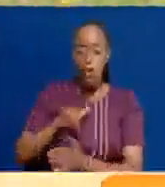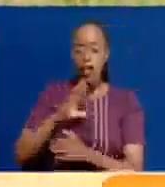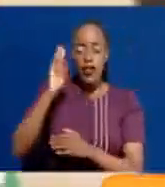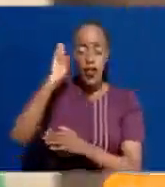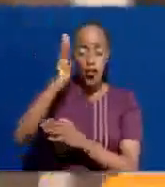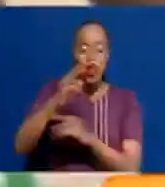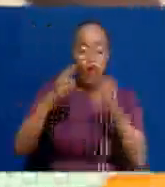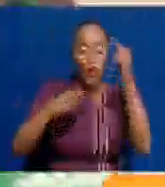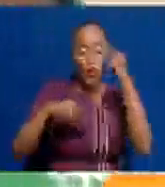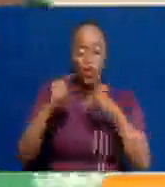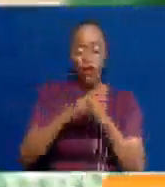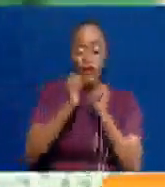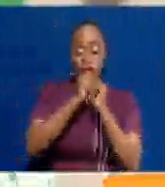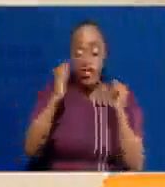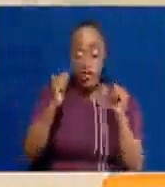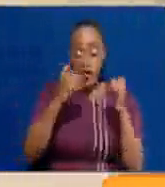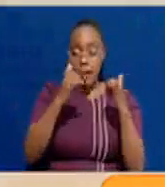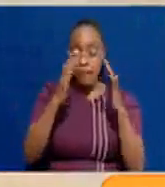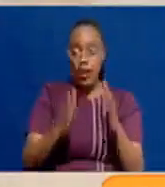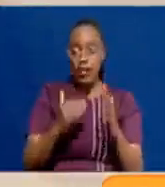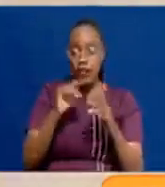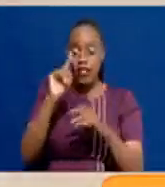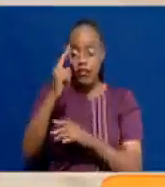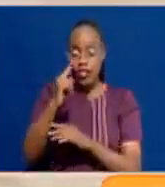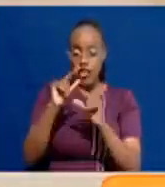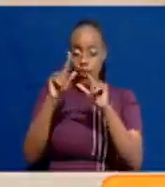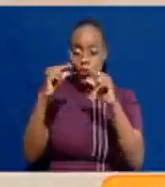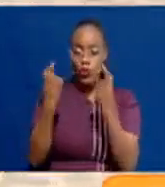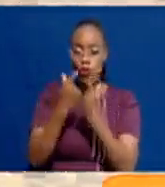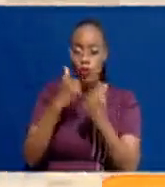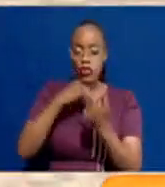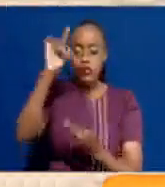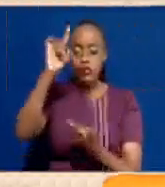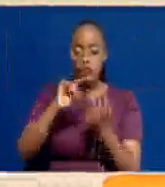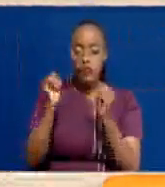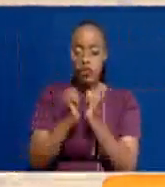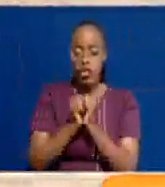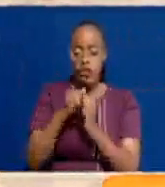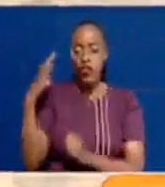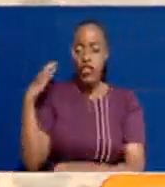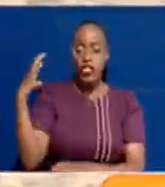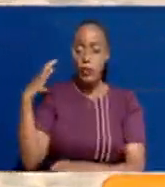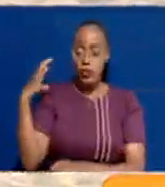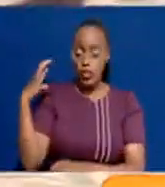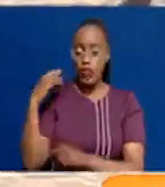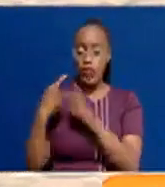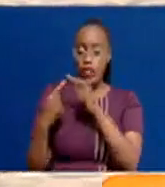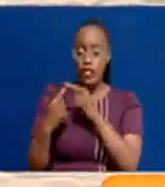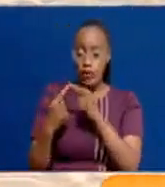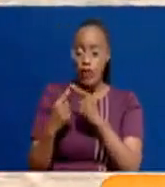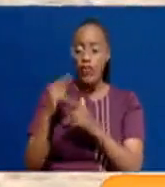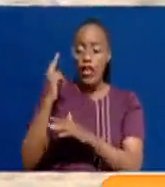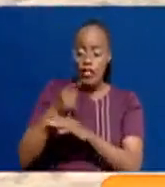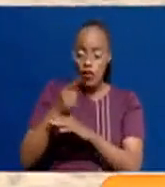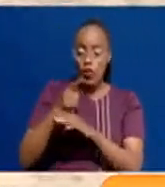beach championships. 15 players were called to the initial squad, which has now been reduced to 10 for the championship. Experience and discipline were